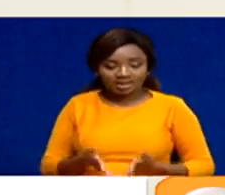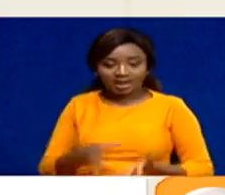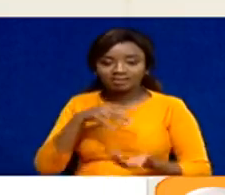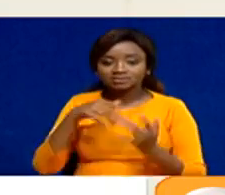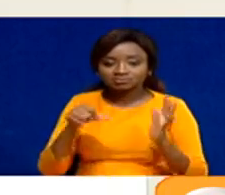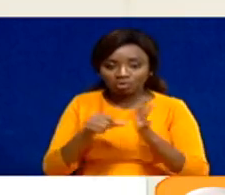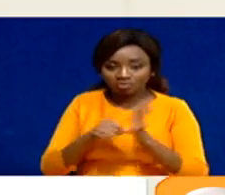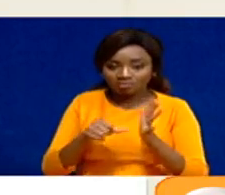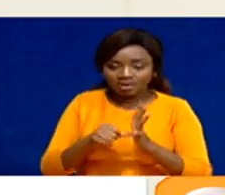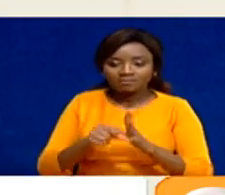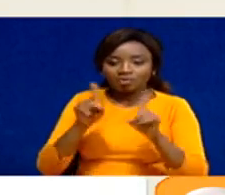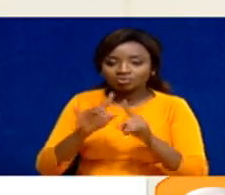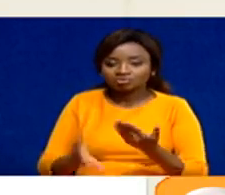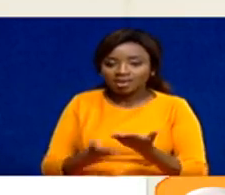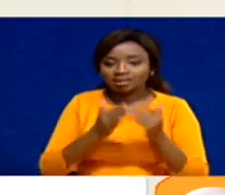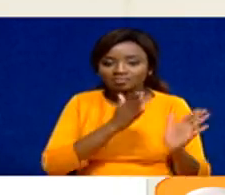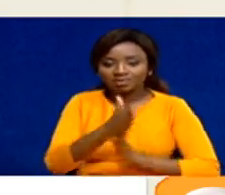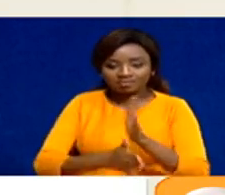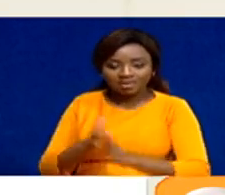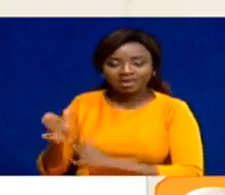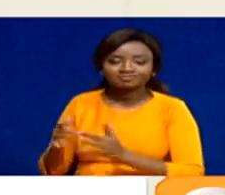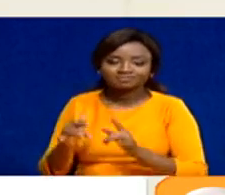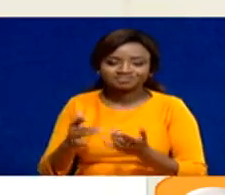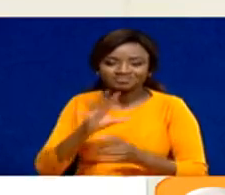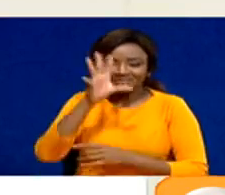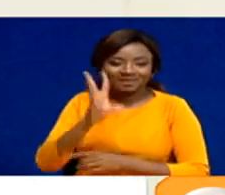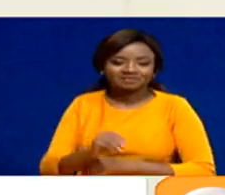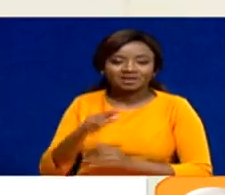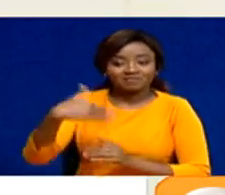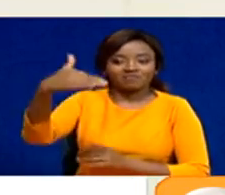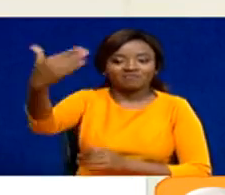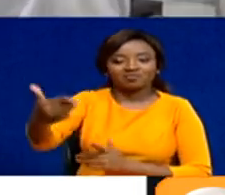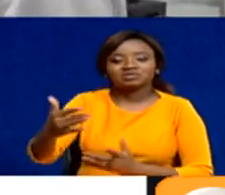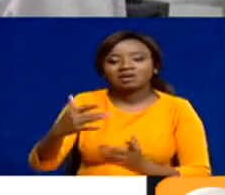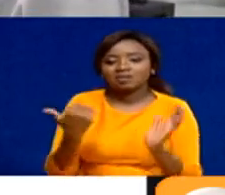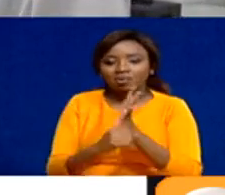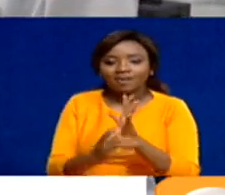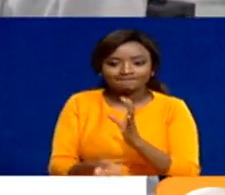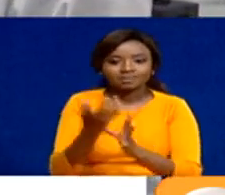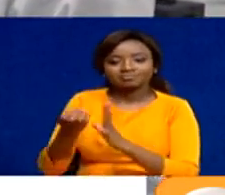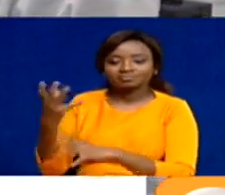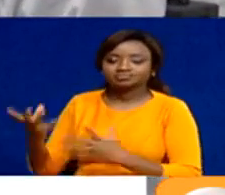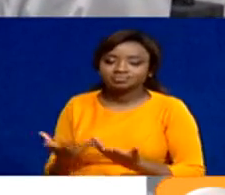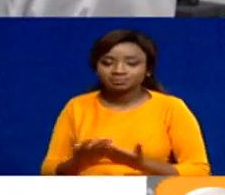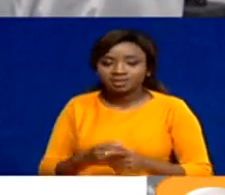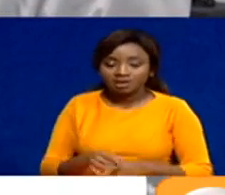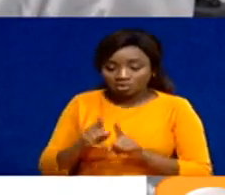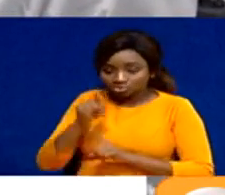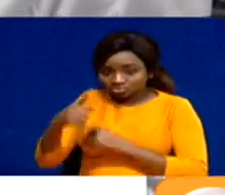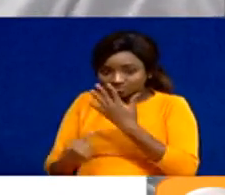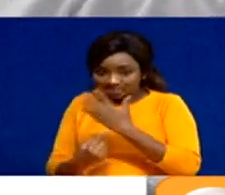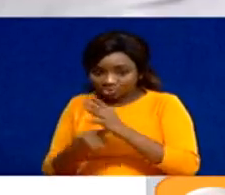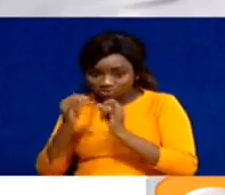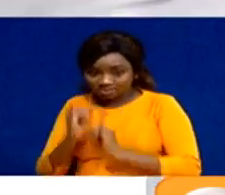also preparing the African continent for future pandemics. And I think this is what is most important. The mRNA technology uses